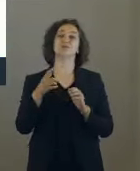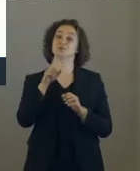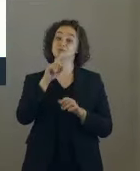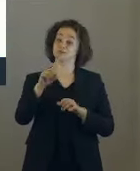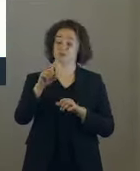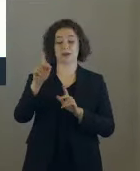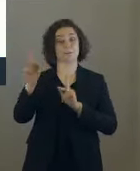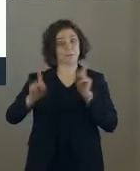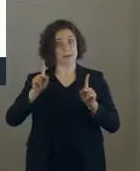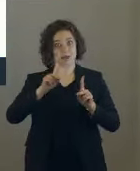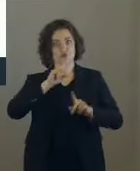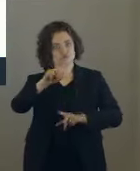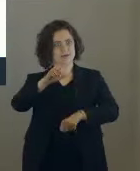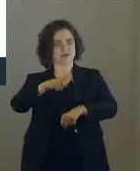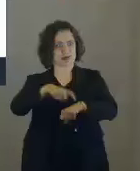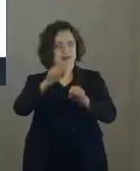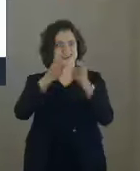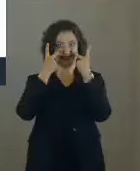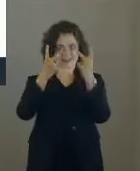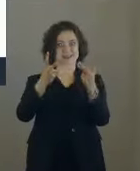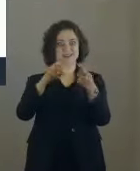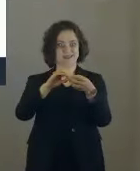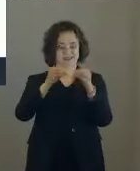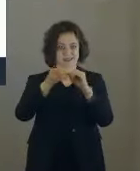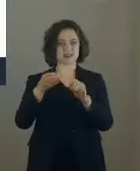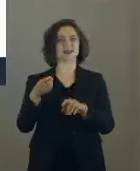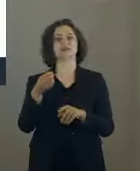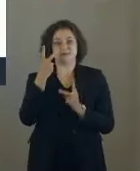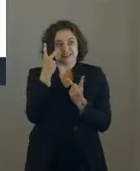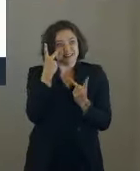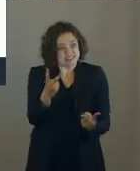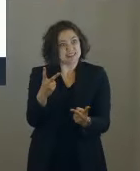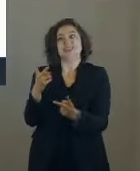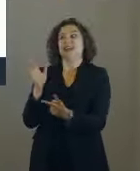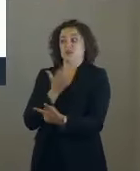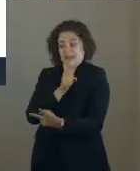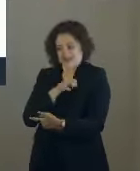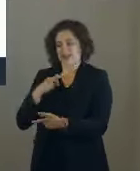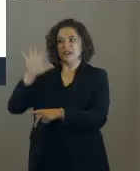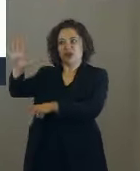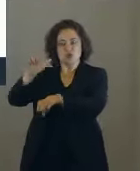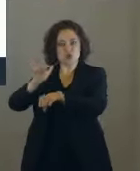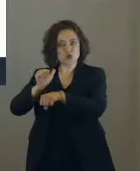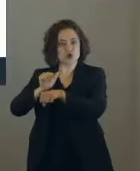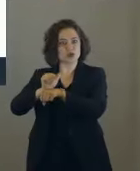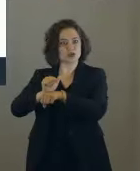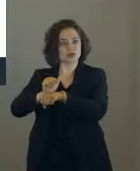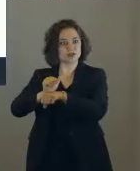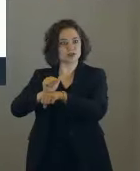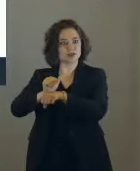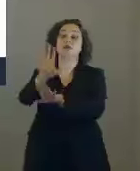in real time see the statistics at a glance for the work that staff members are doing. The benefit of this process